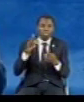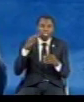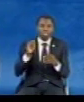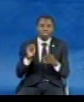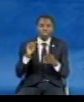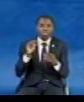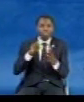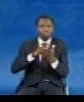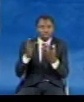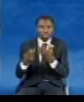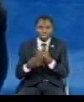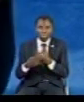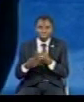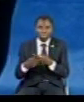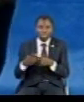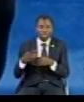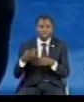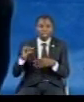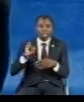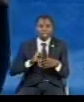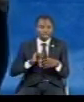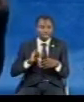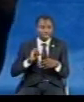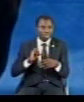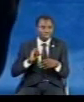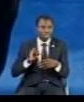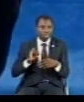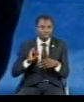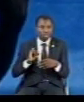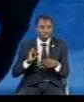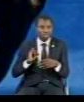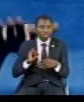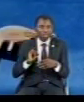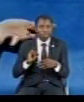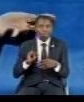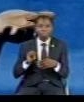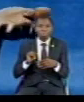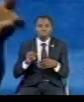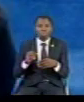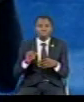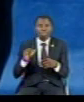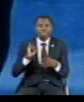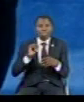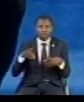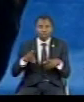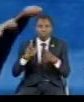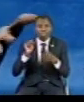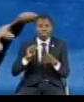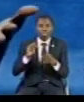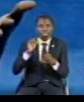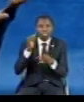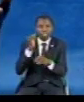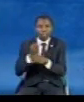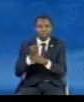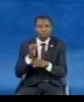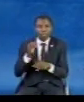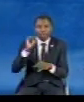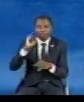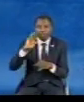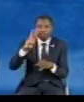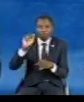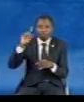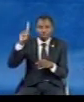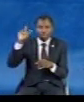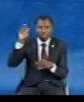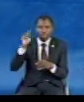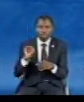of the crusade. I was like, have you forgotten that you no longer wake up in the night to stay awake? And then